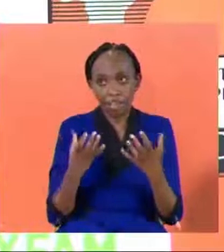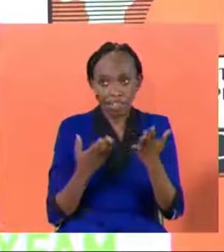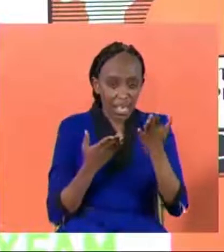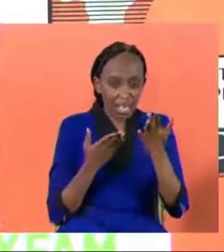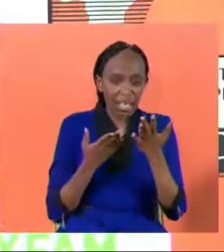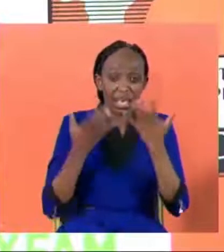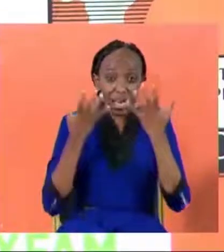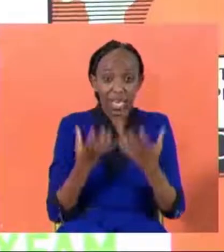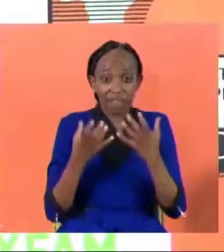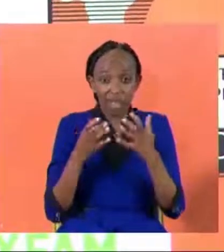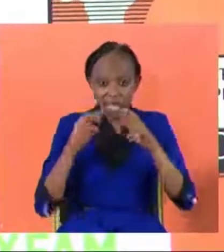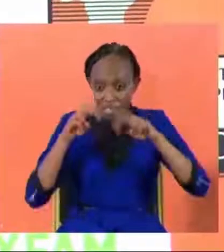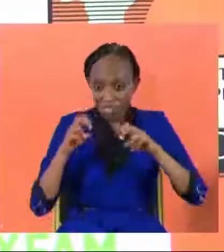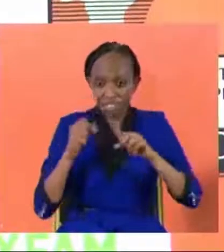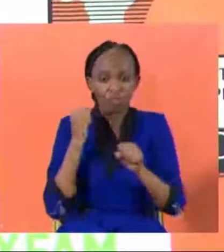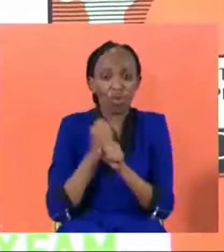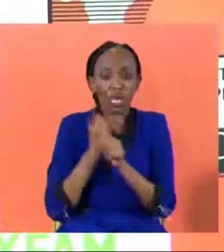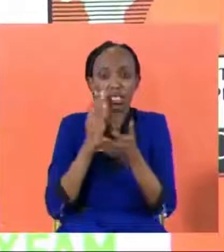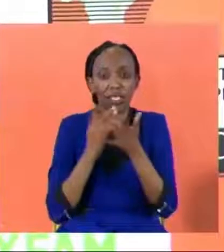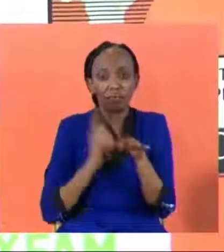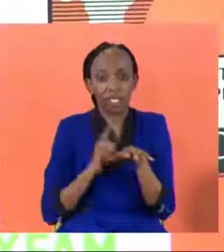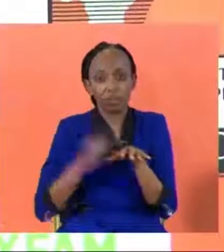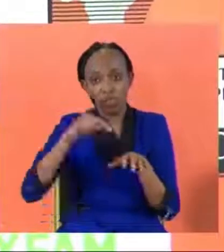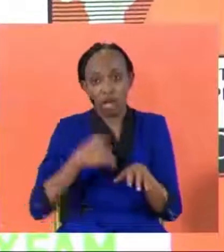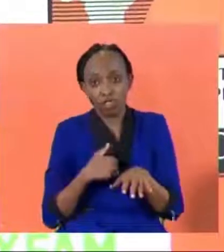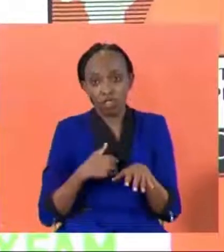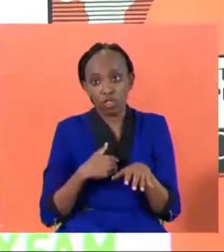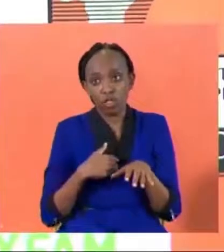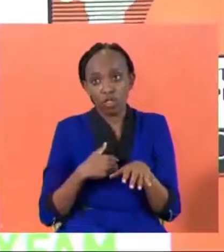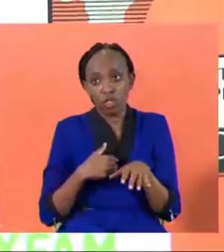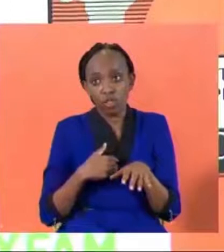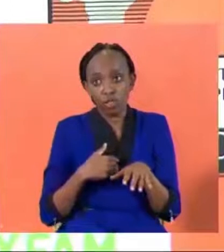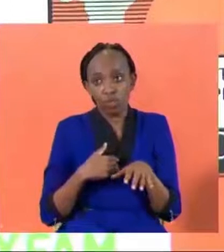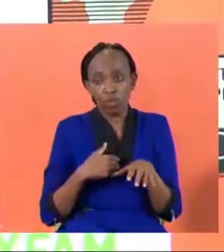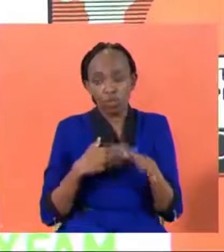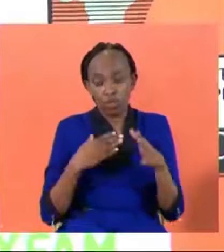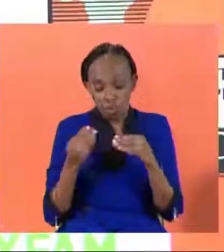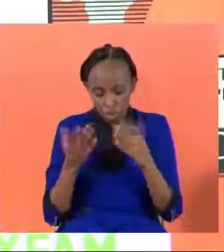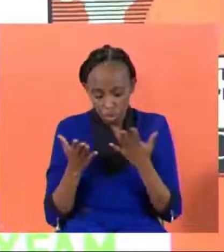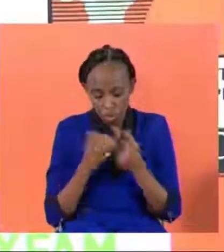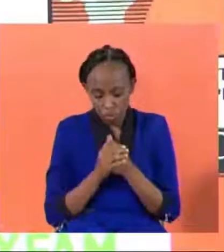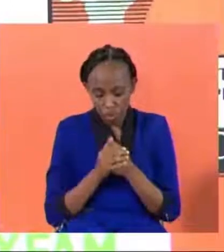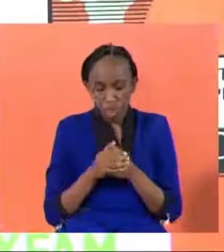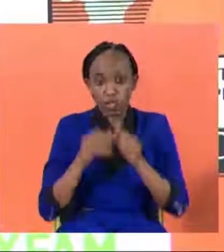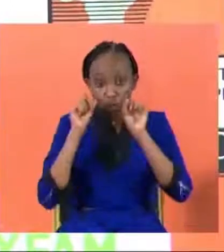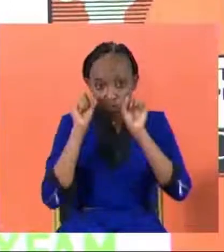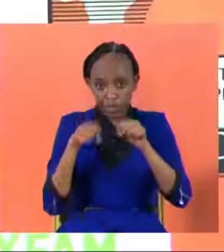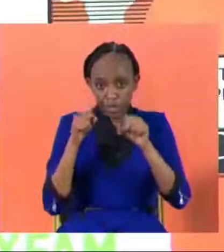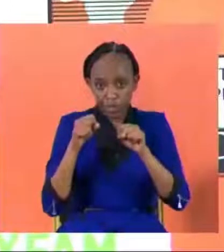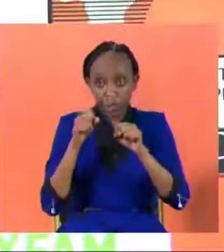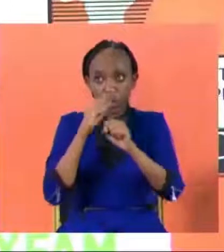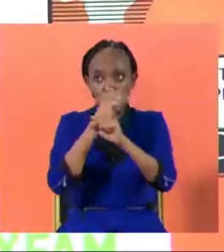investigative journalism work, and sometimes we have to go through great lengths to be able to protect